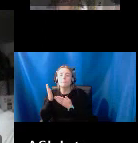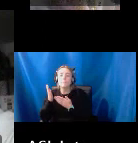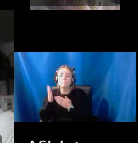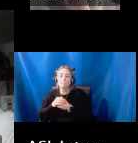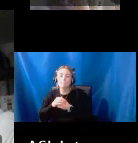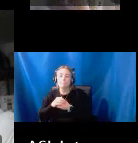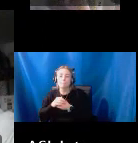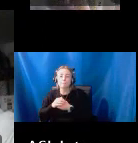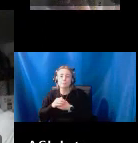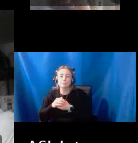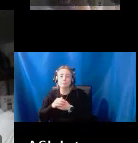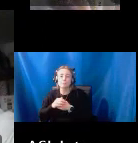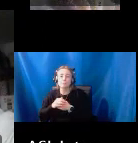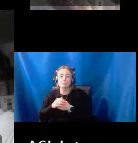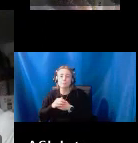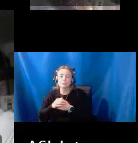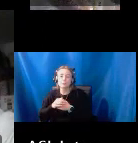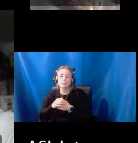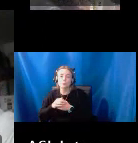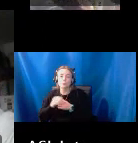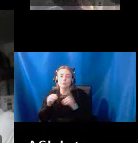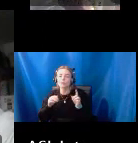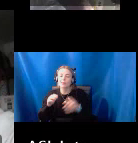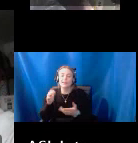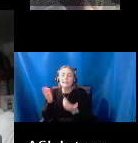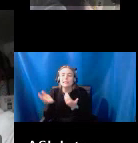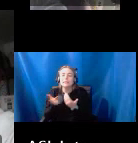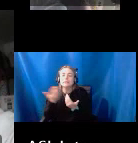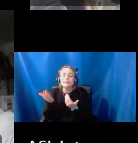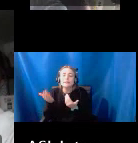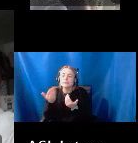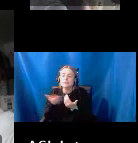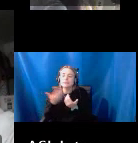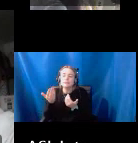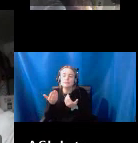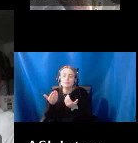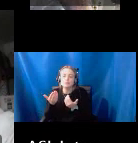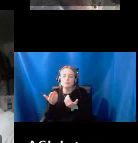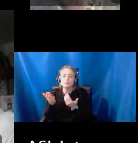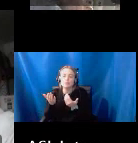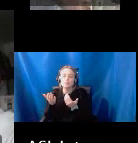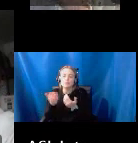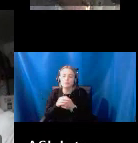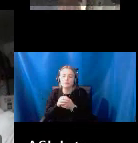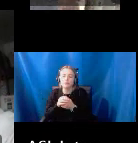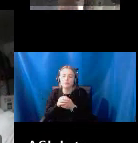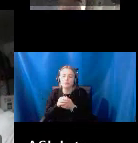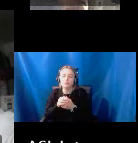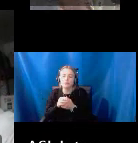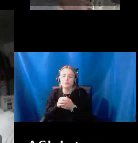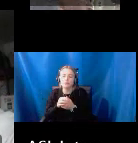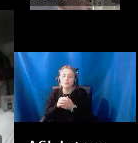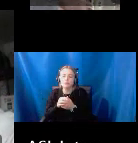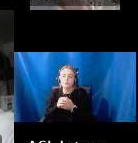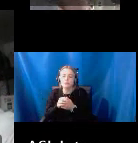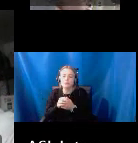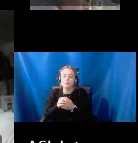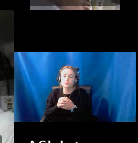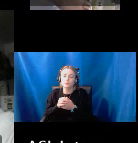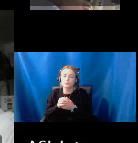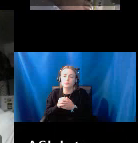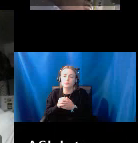Again, 25 points, that's easy to earn, but you have to do it. Because